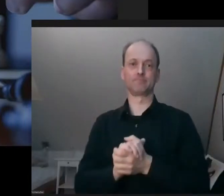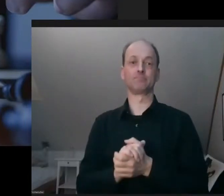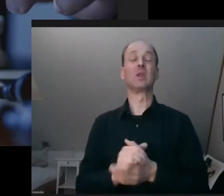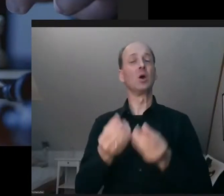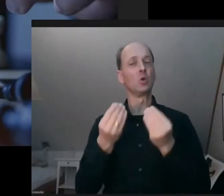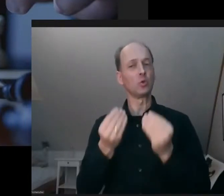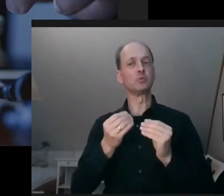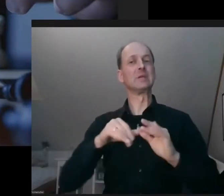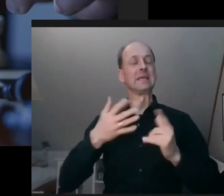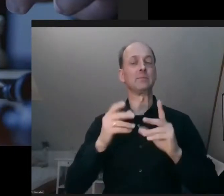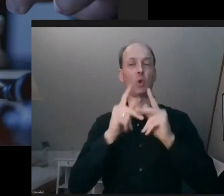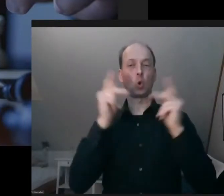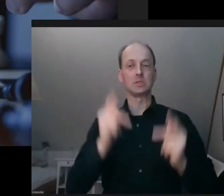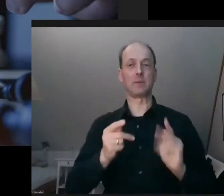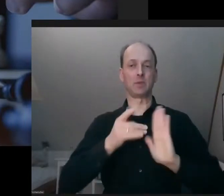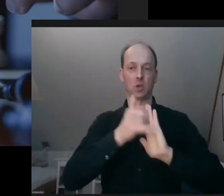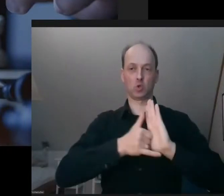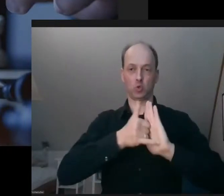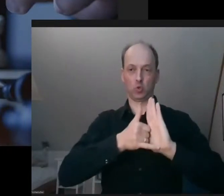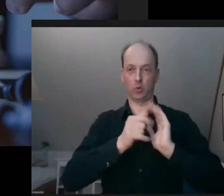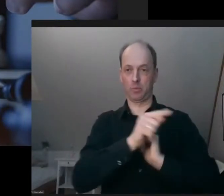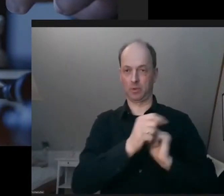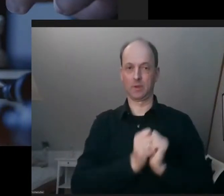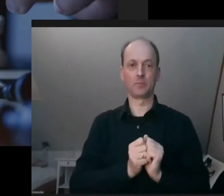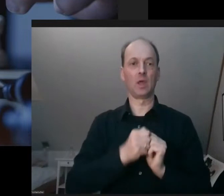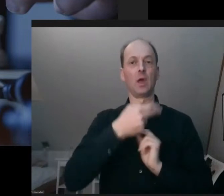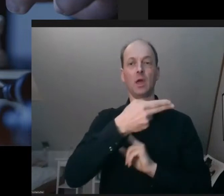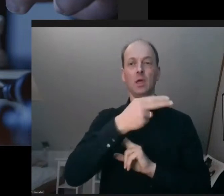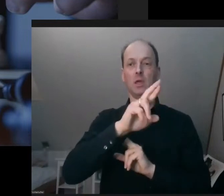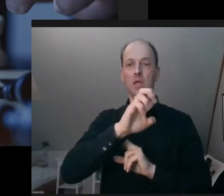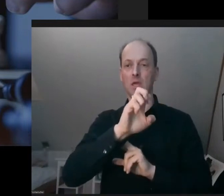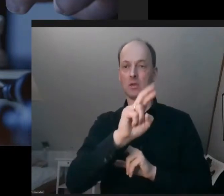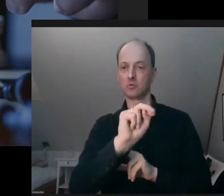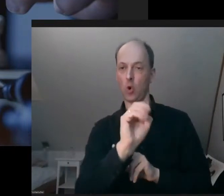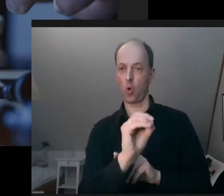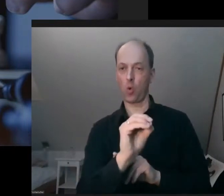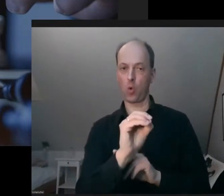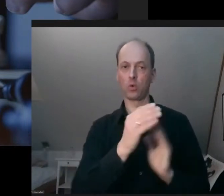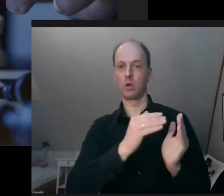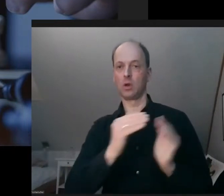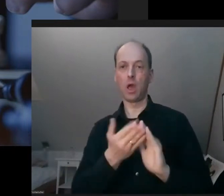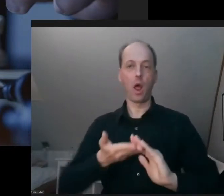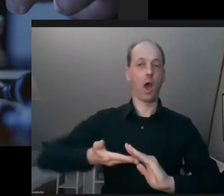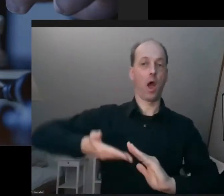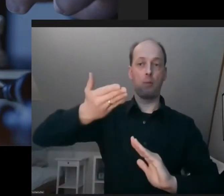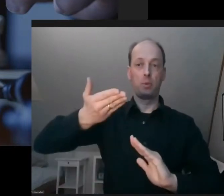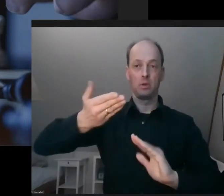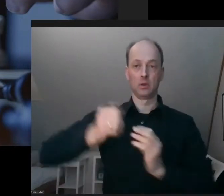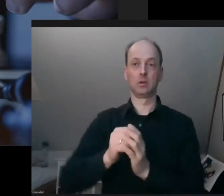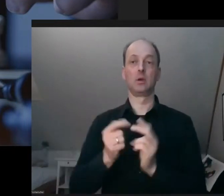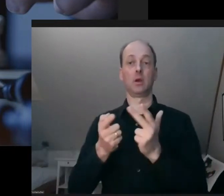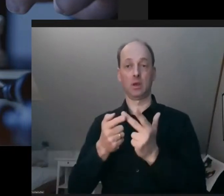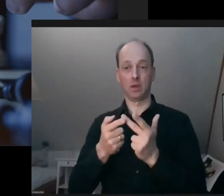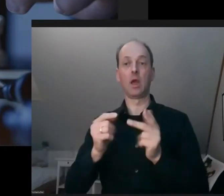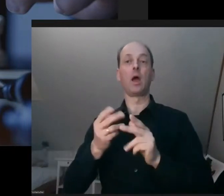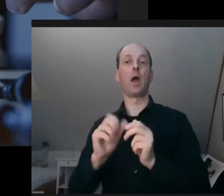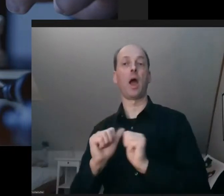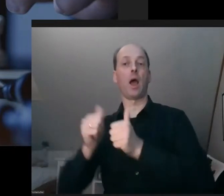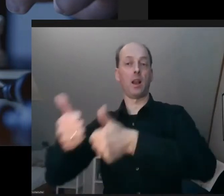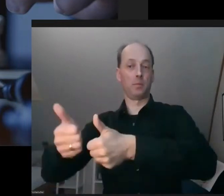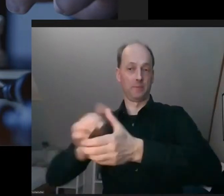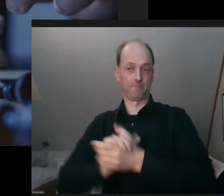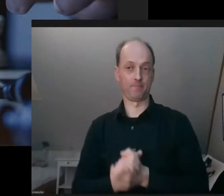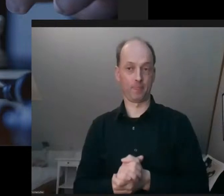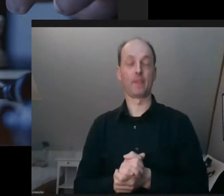steps. Hero Hub and Help from YouTube is very important. They have made such a strategy for moving pictures and images, and they said